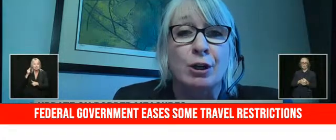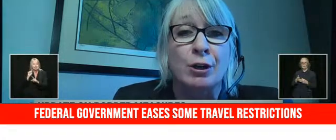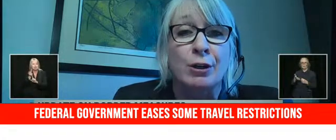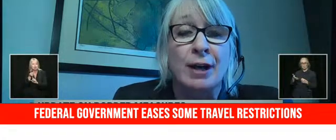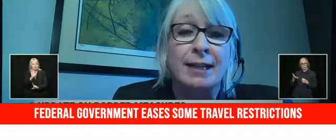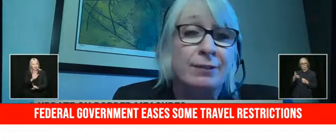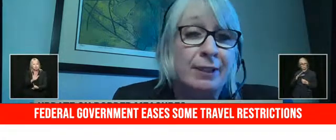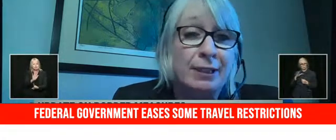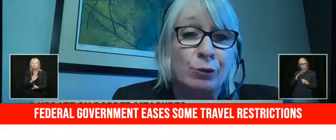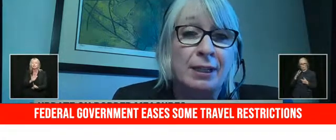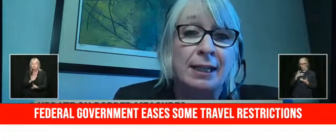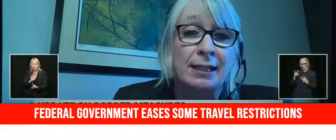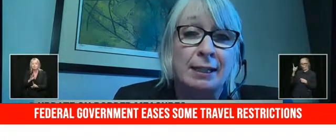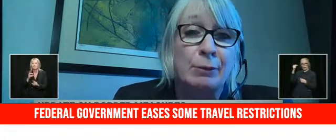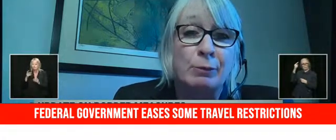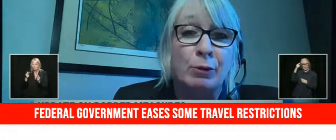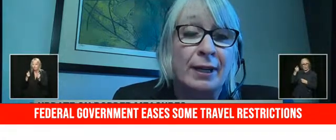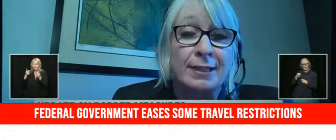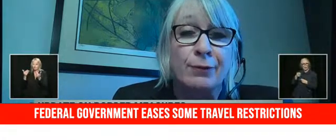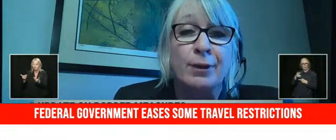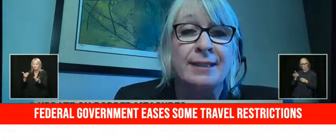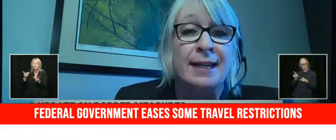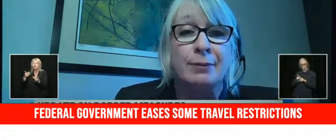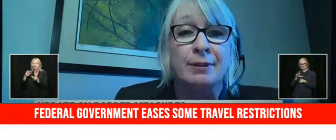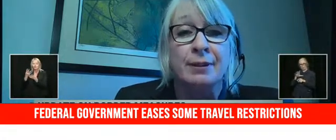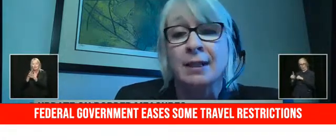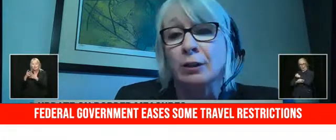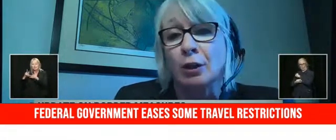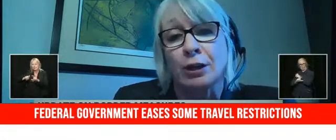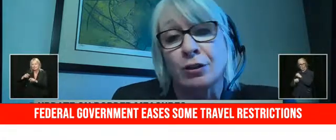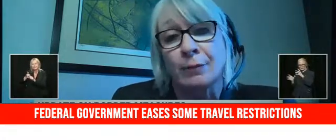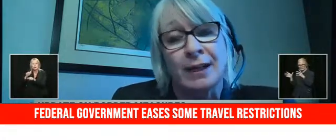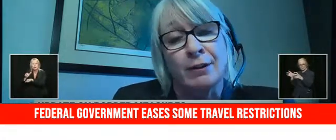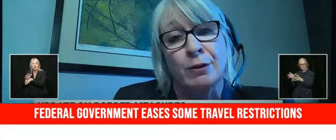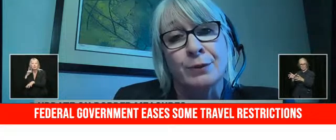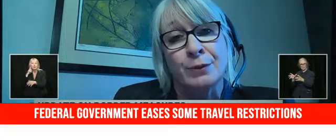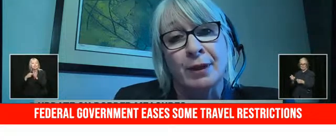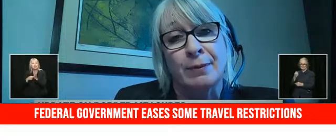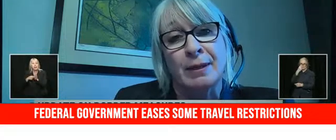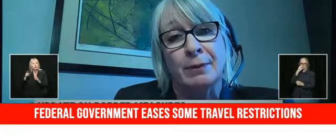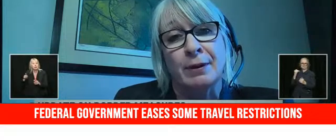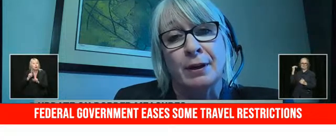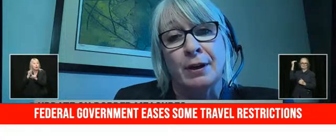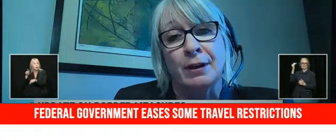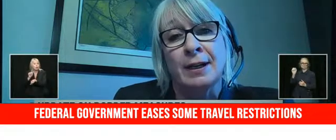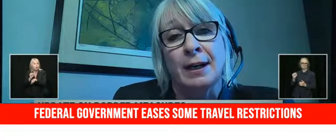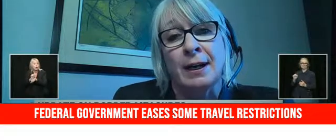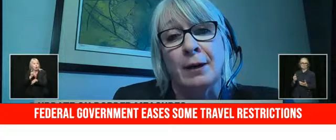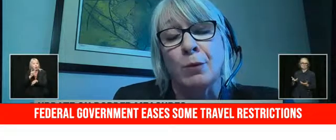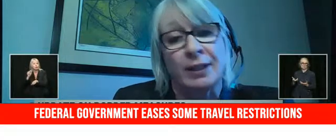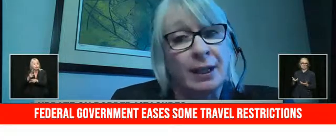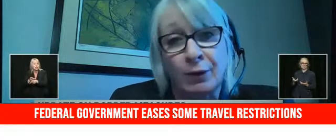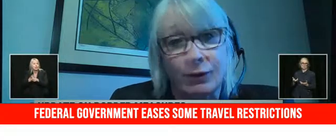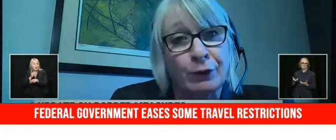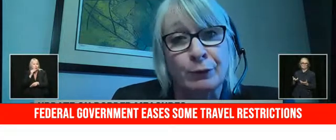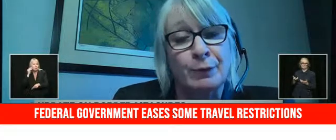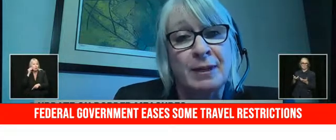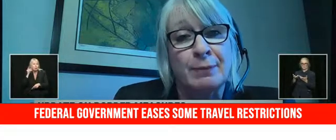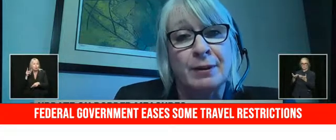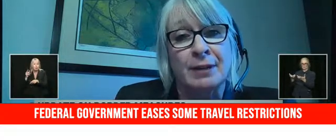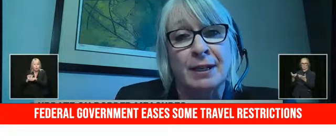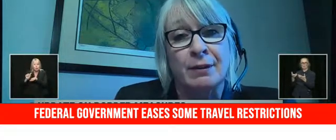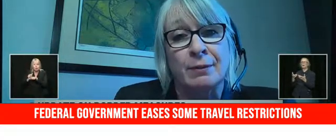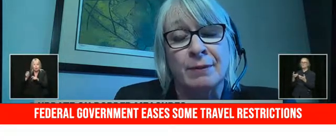that are actively screening their employees. For example, long-term care homes where people are working with